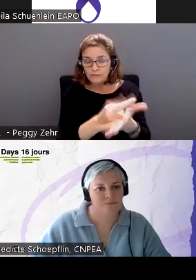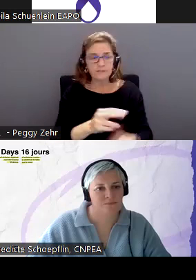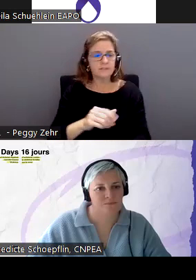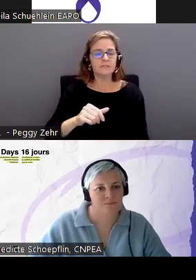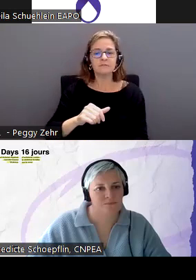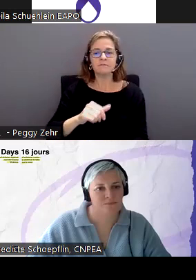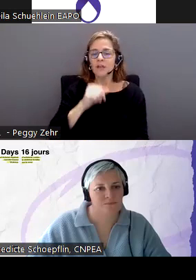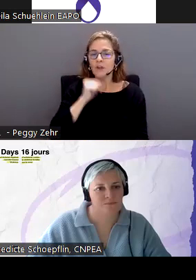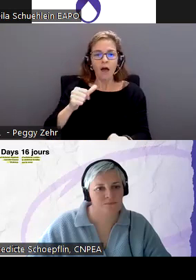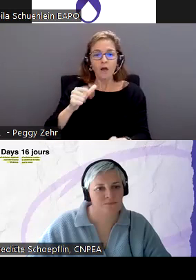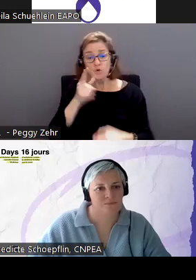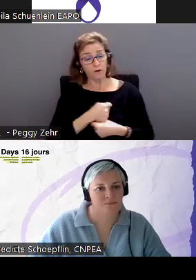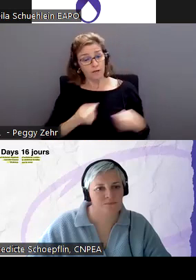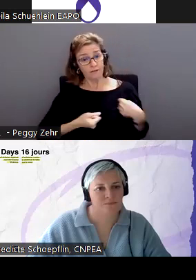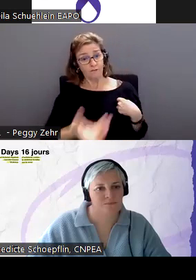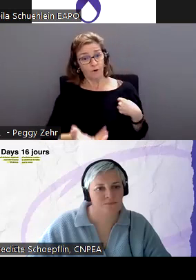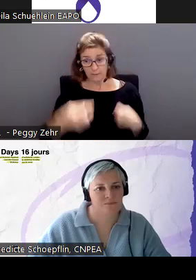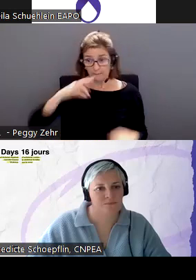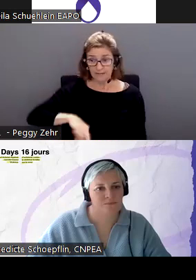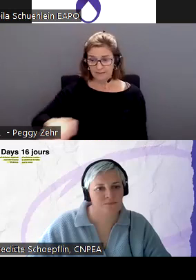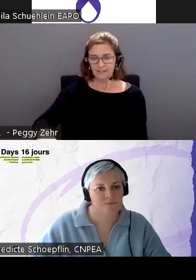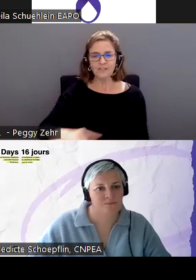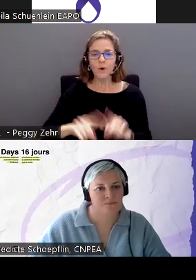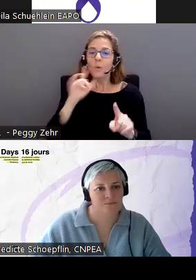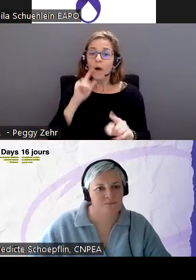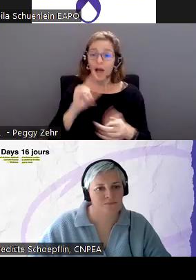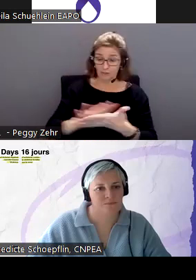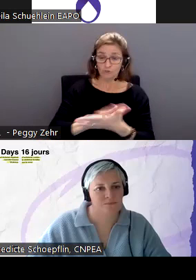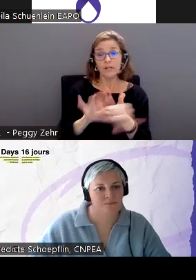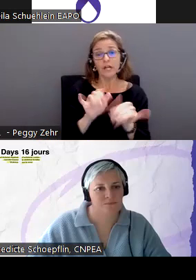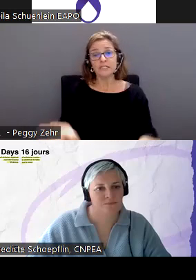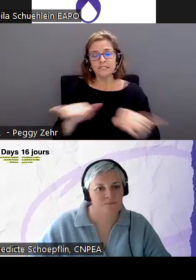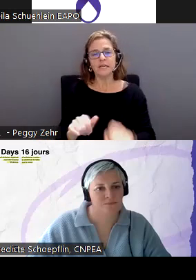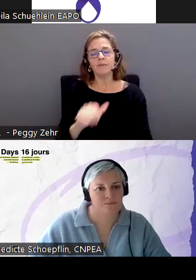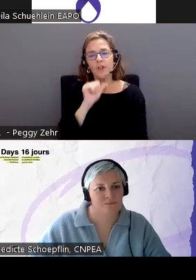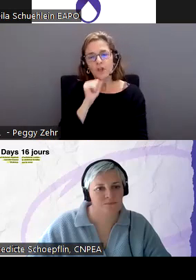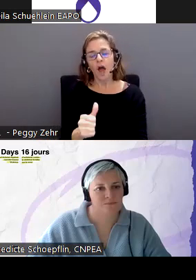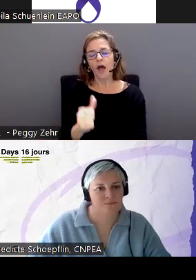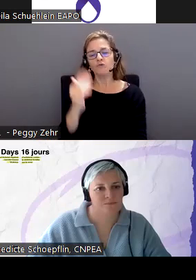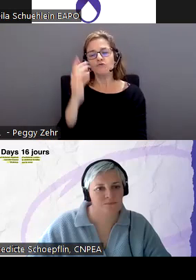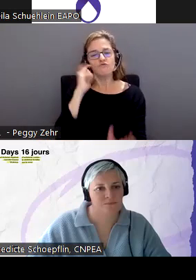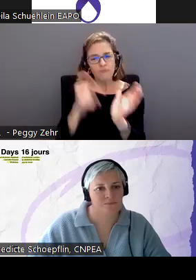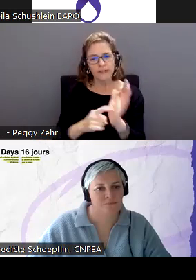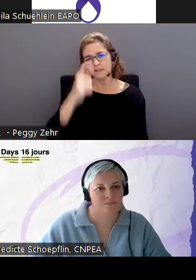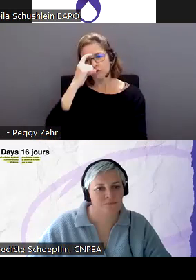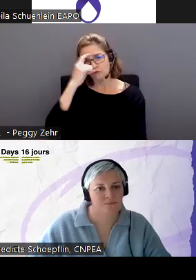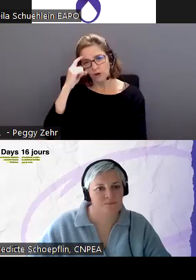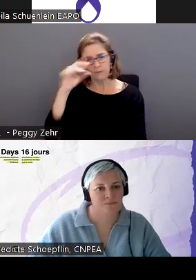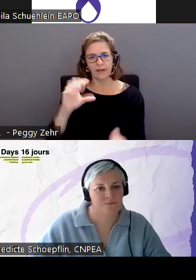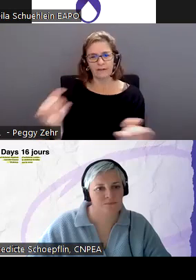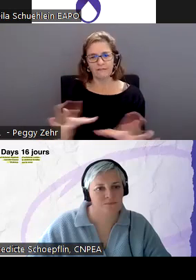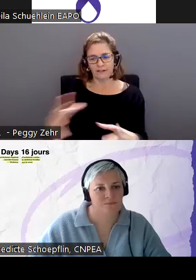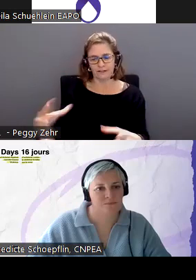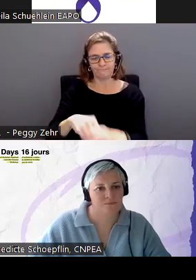So it's not trauma and violence informed in the way that most people want to work. And so